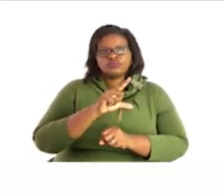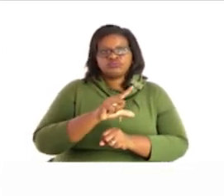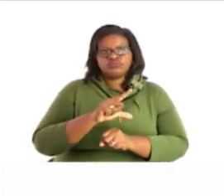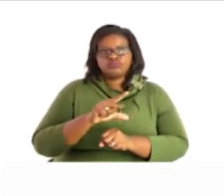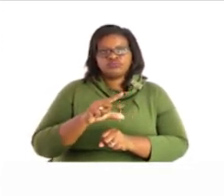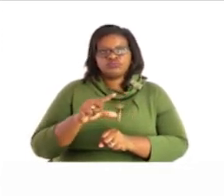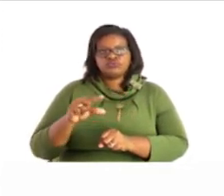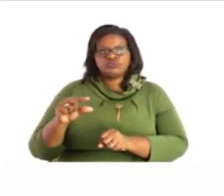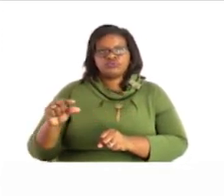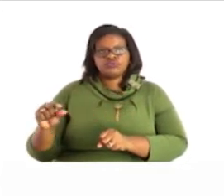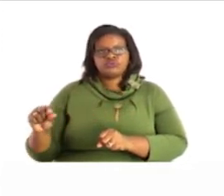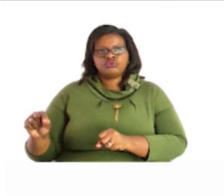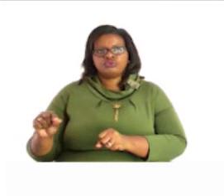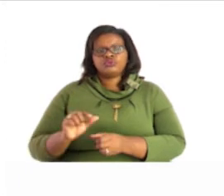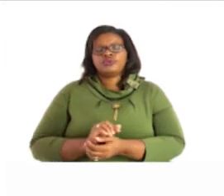number,